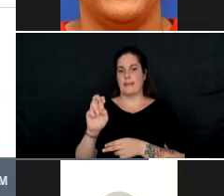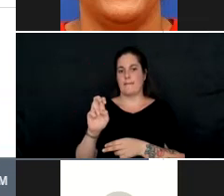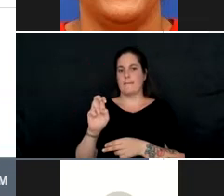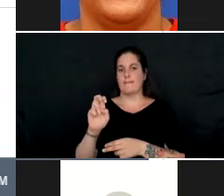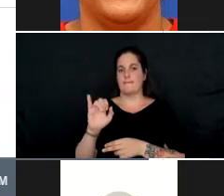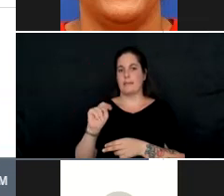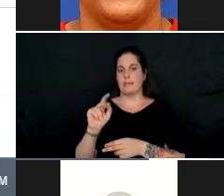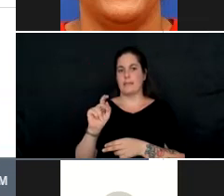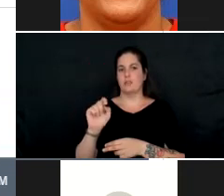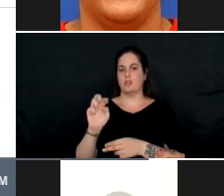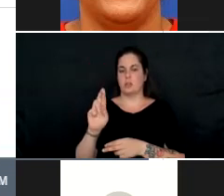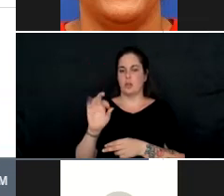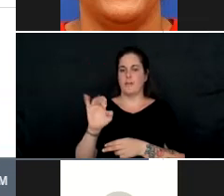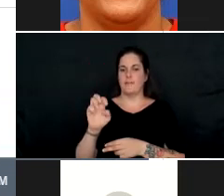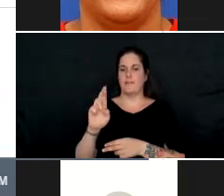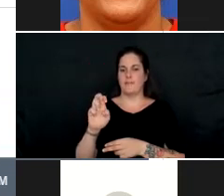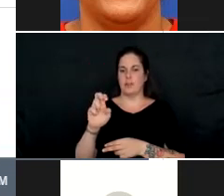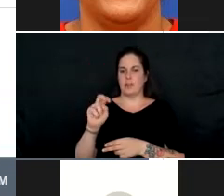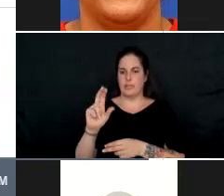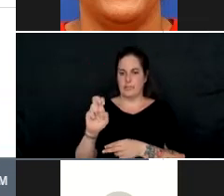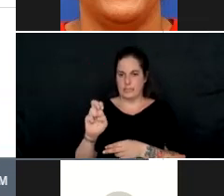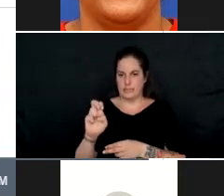together so that they cancel each other out